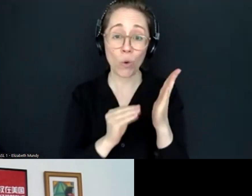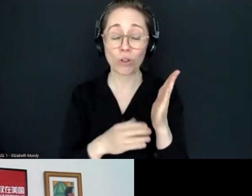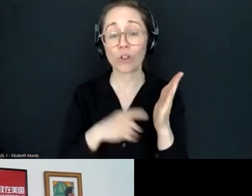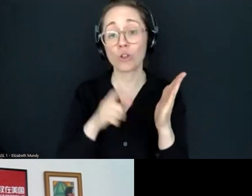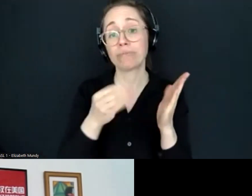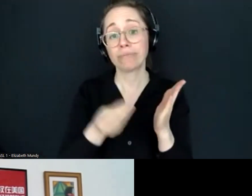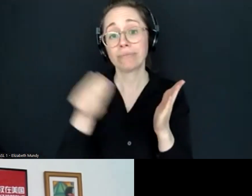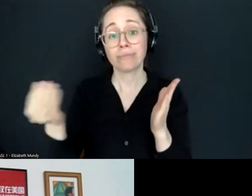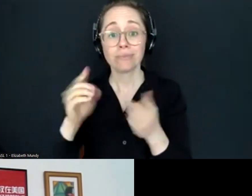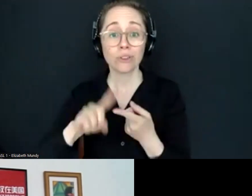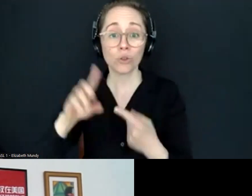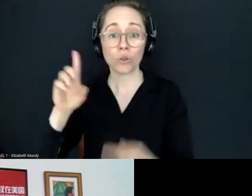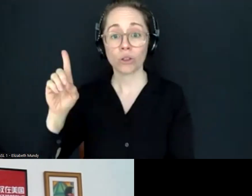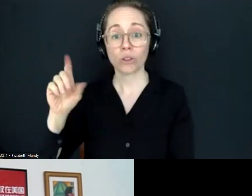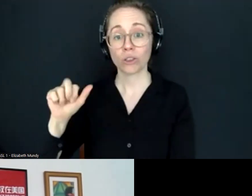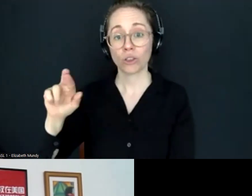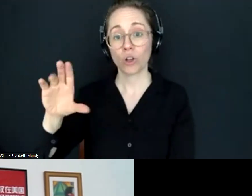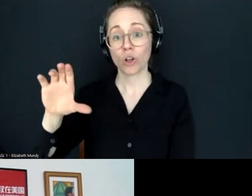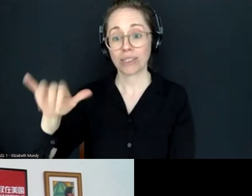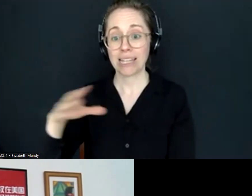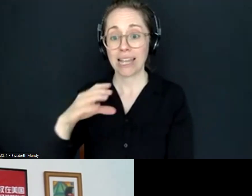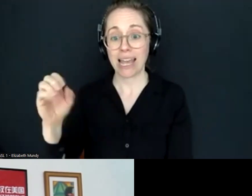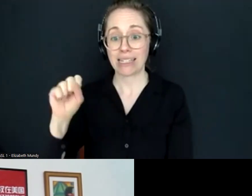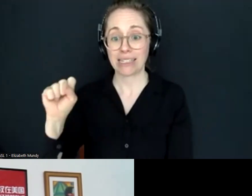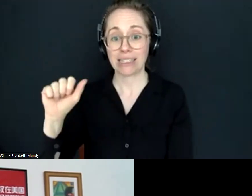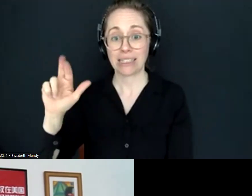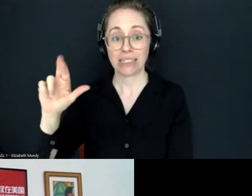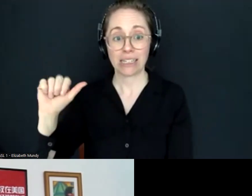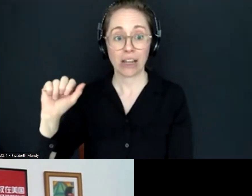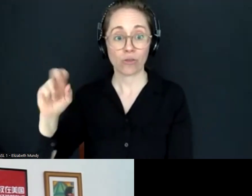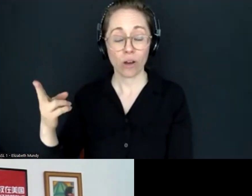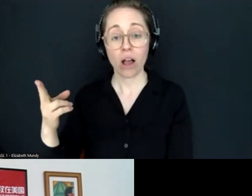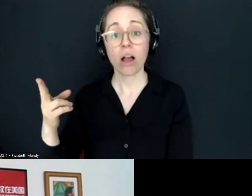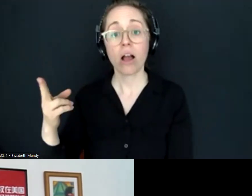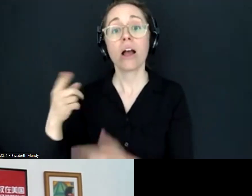love to kind of get your best thinking about what we could push HUD